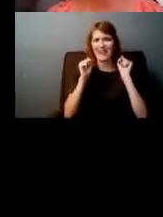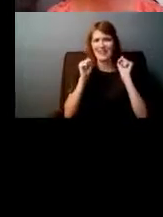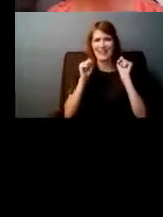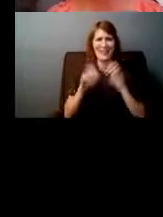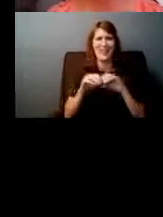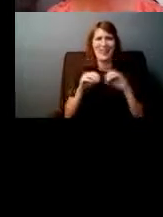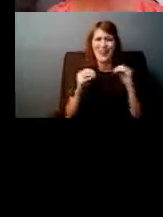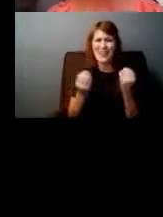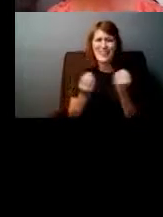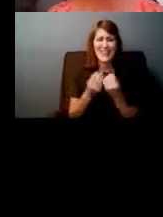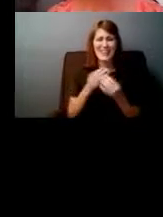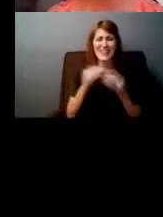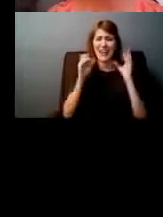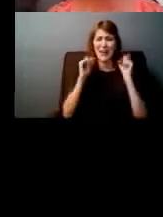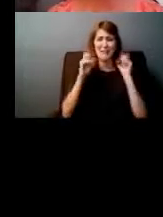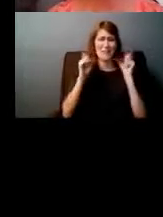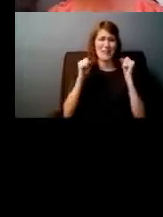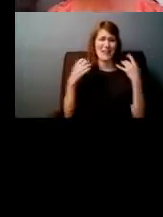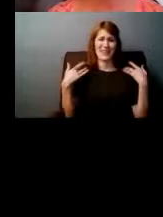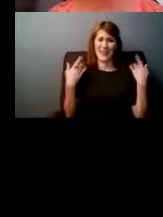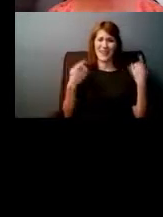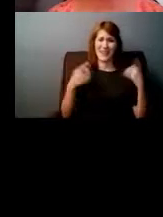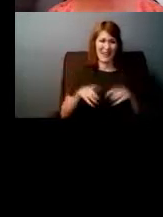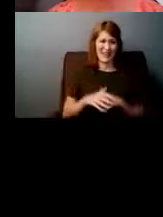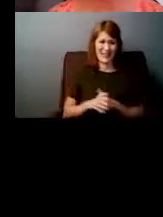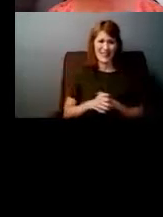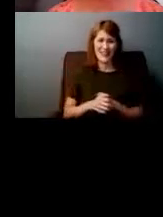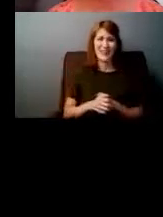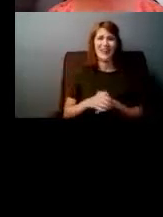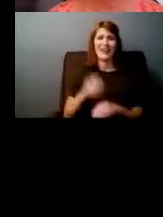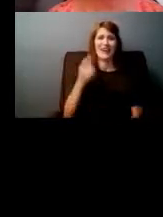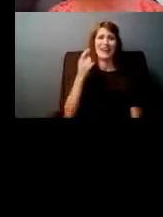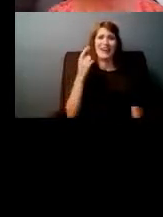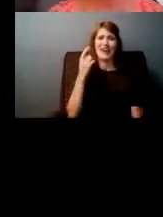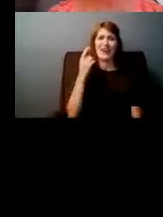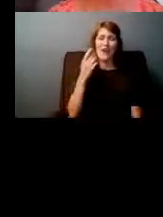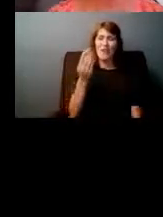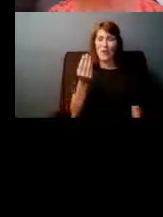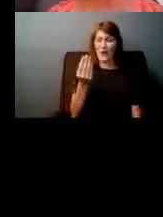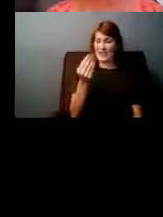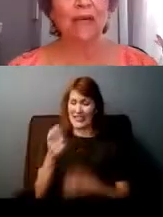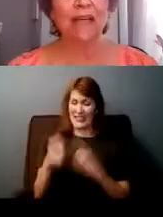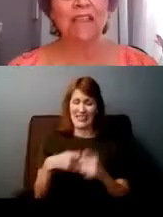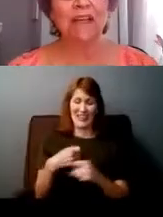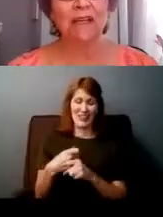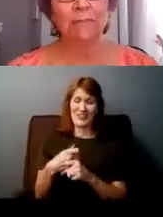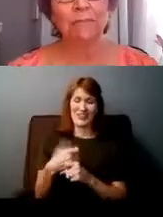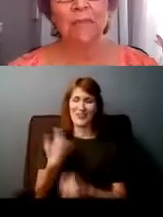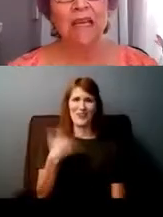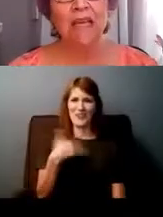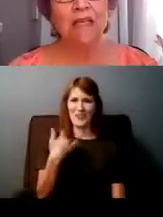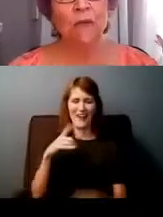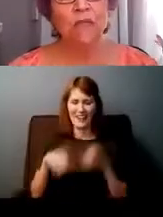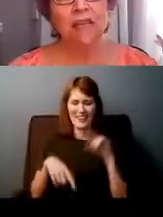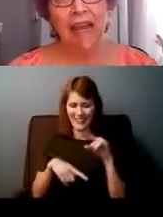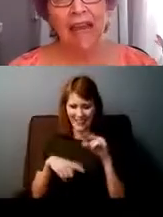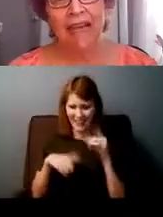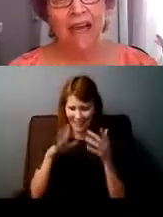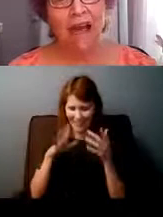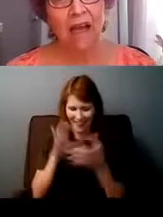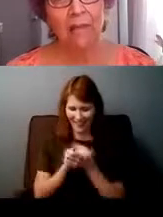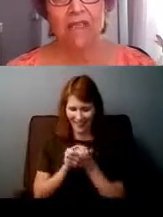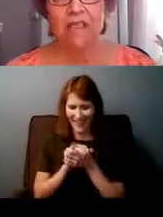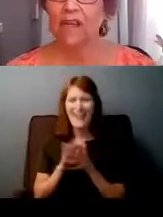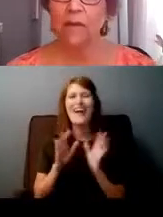amazing event. 14 years, I can't even get over it. So